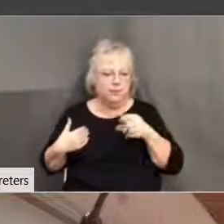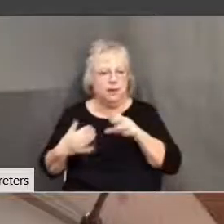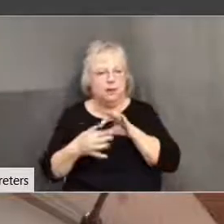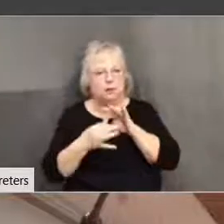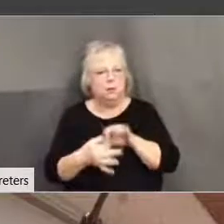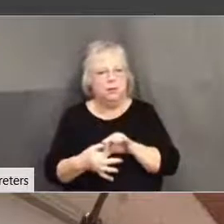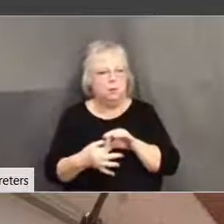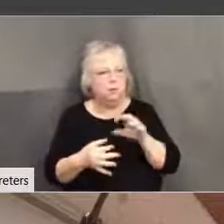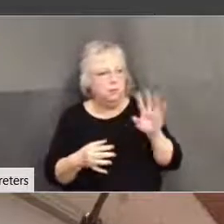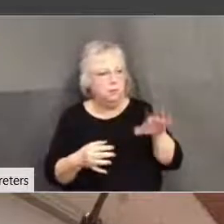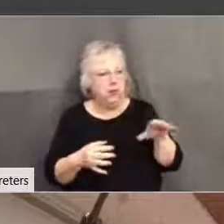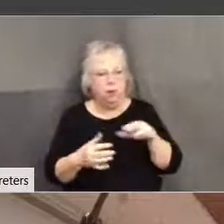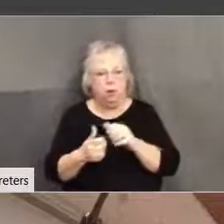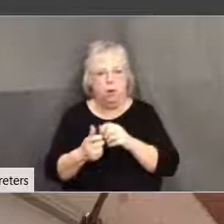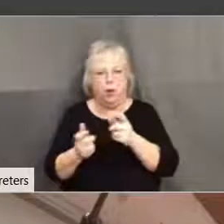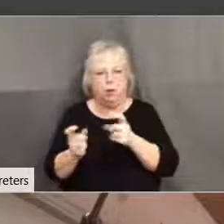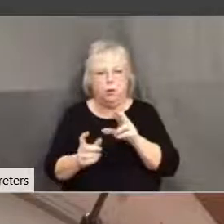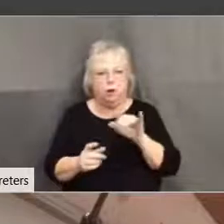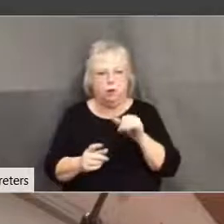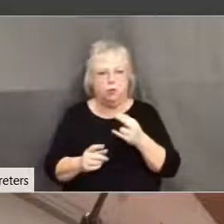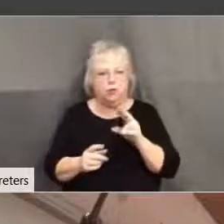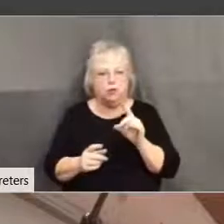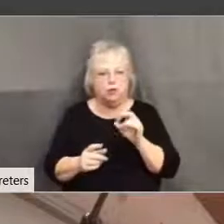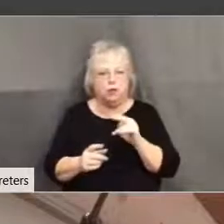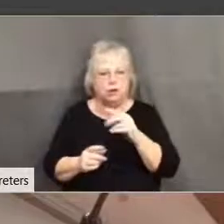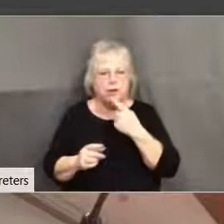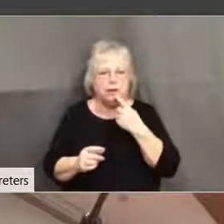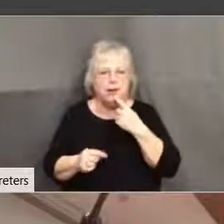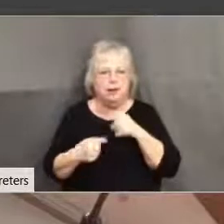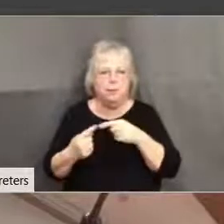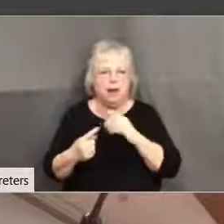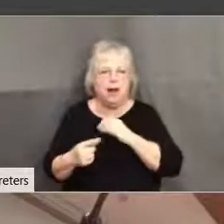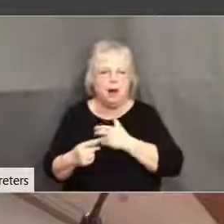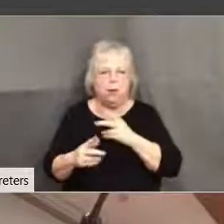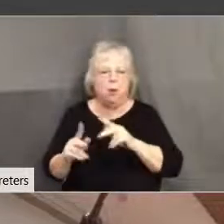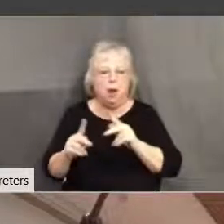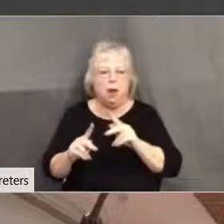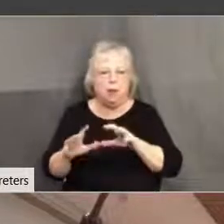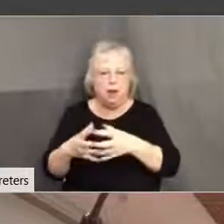Director Richardson was saying about our population being unhealthy. Long